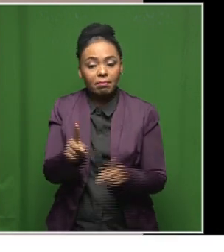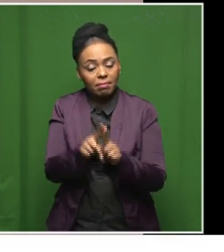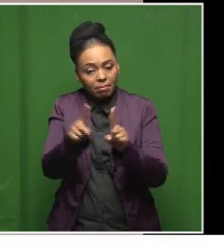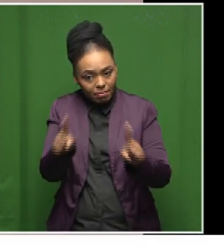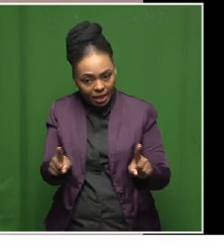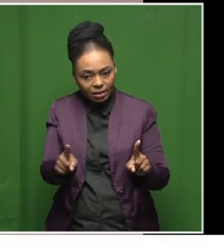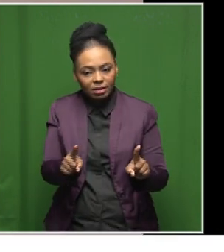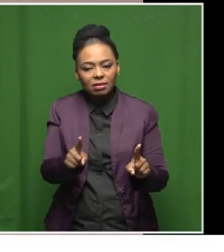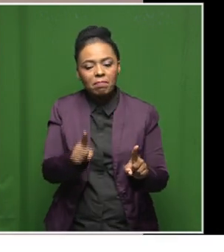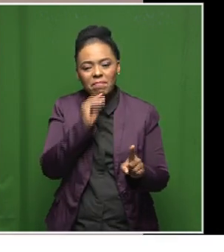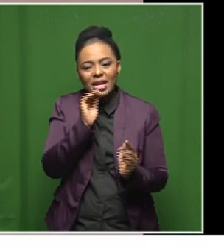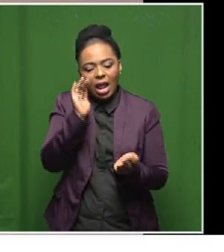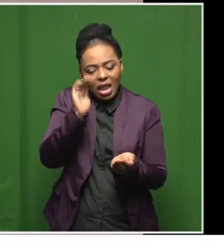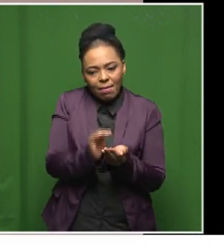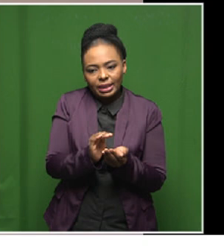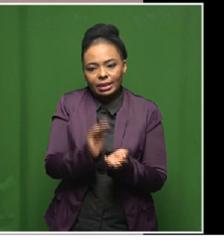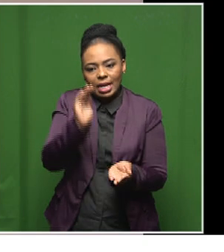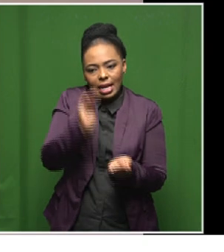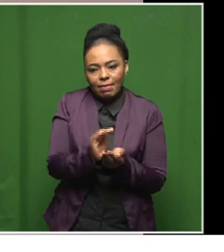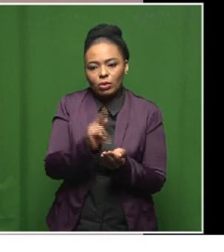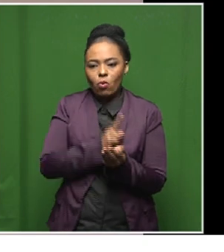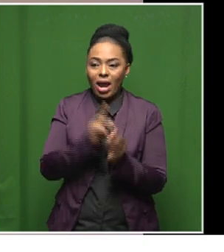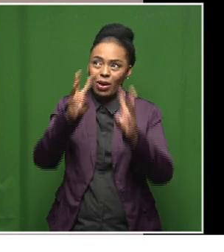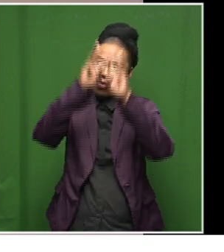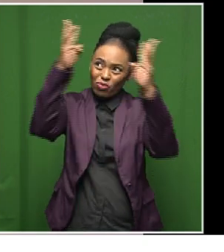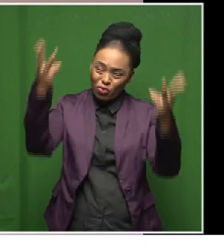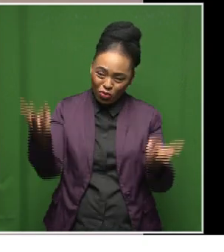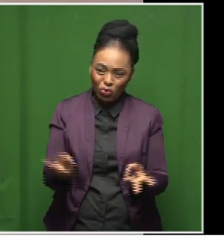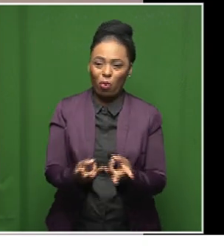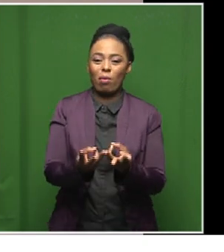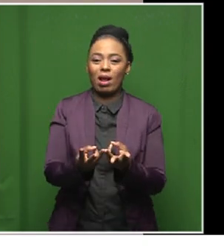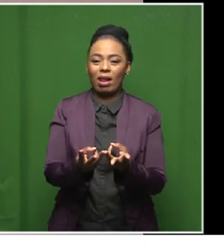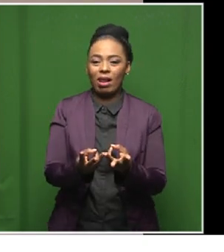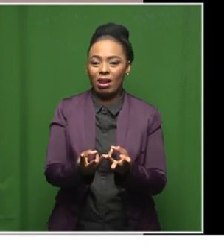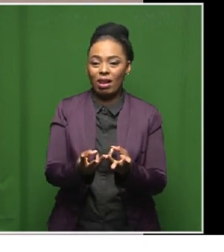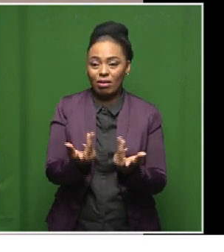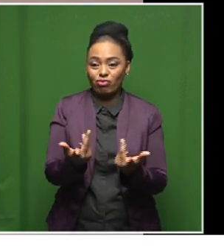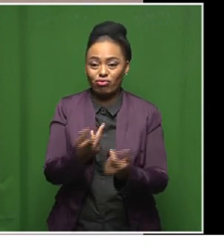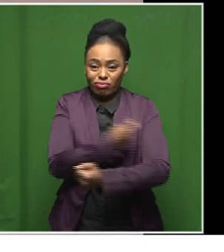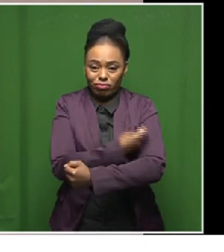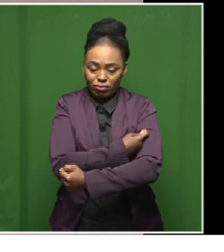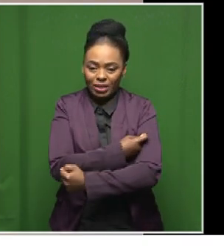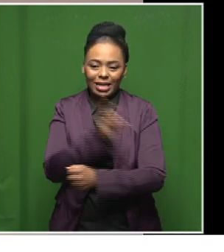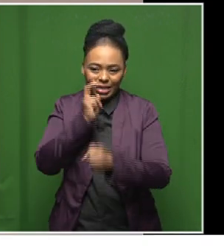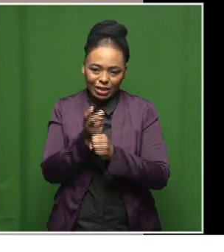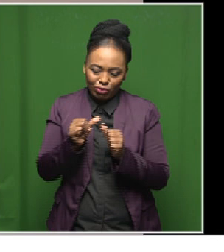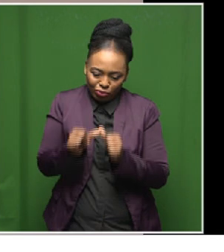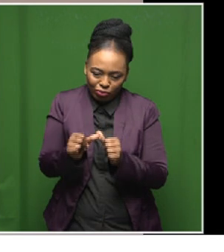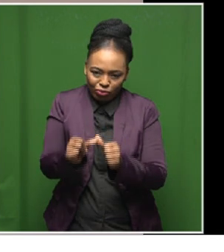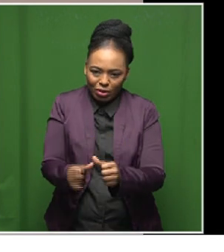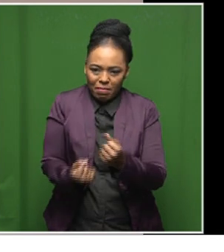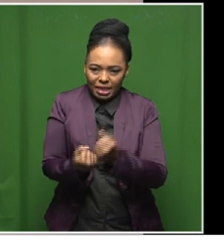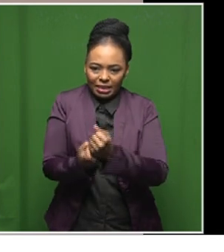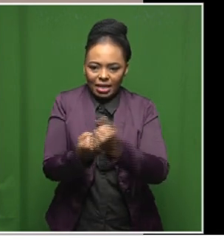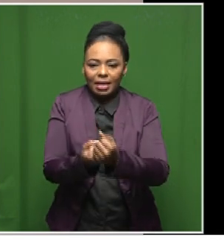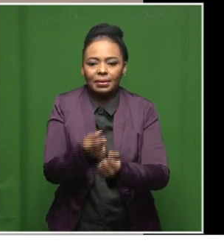available are fairly limited as it's a global production. So we need to maintain, as Professor Mphahlele had said, the